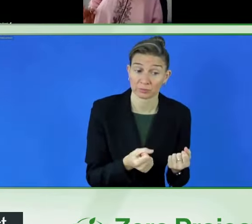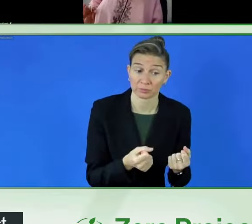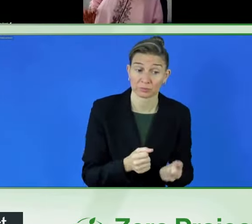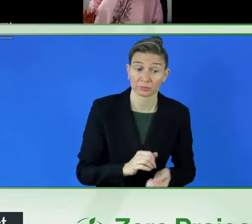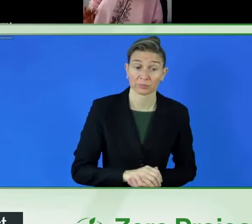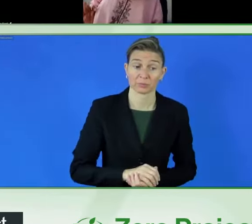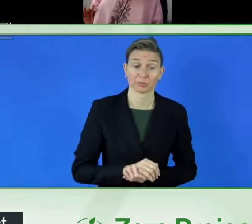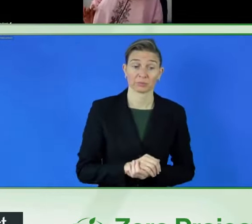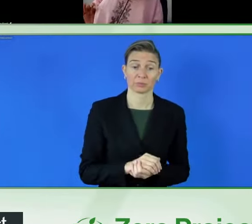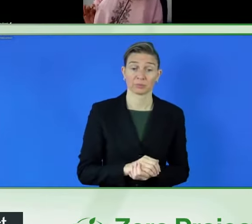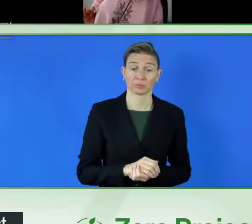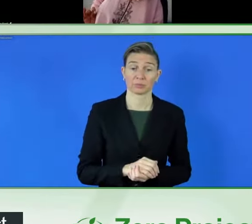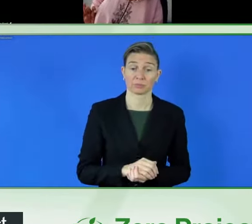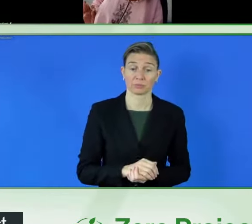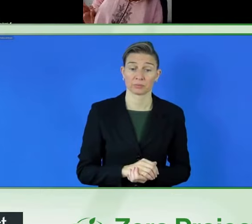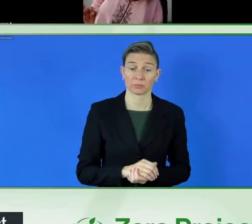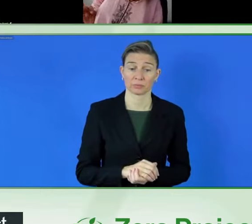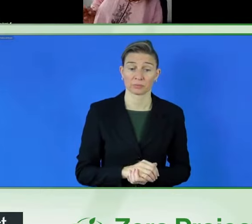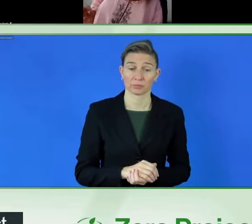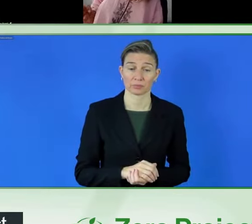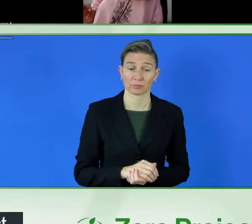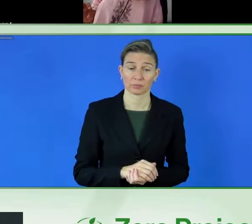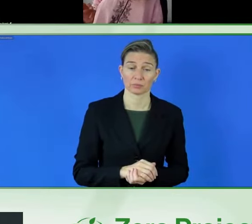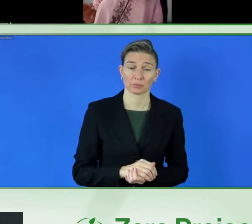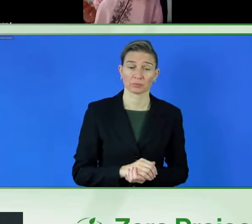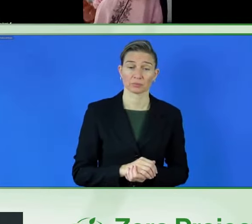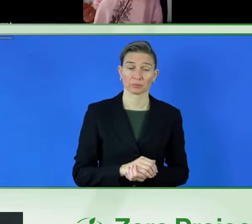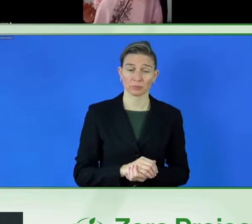government officials are alike.